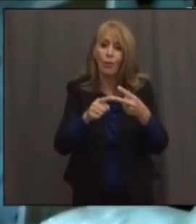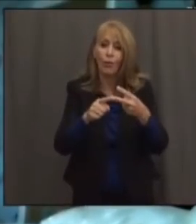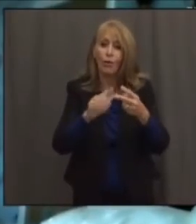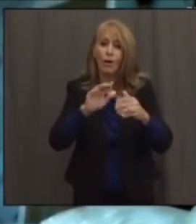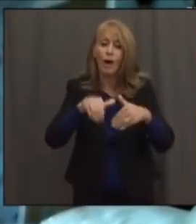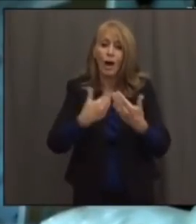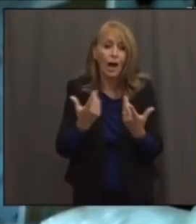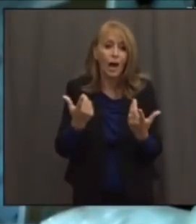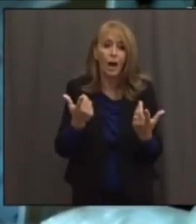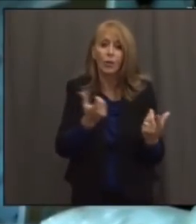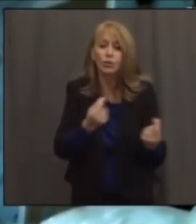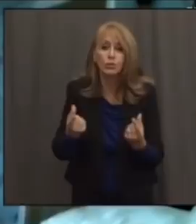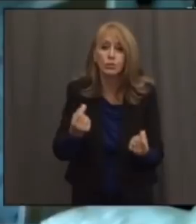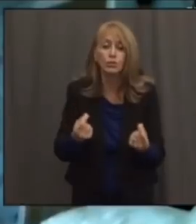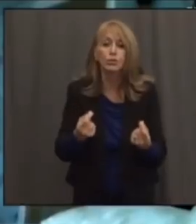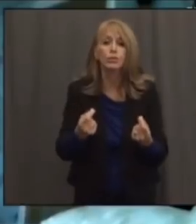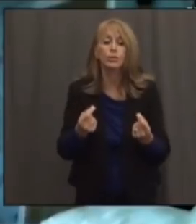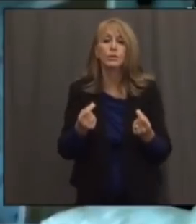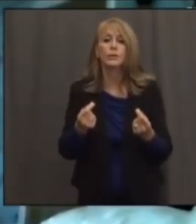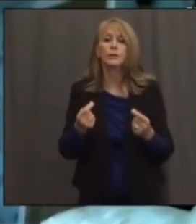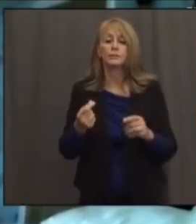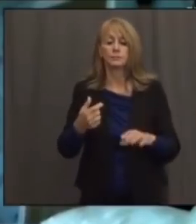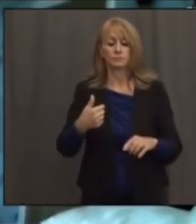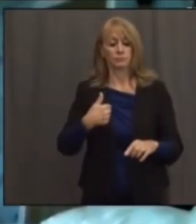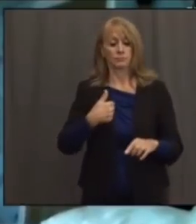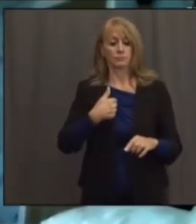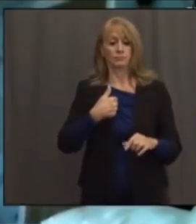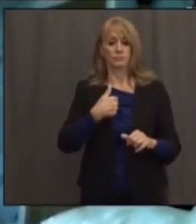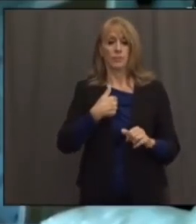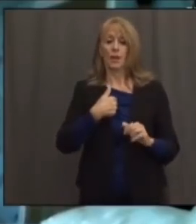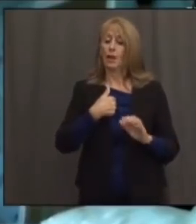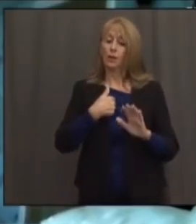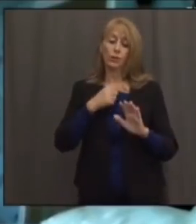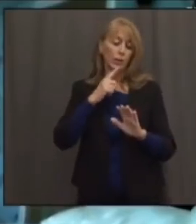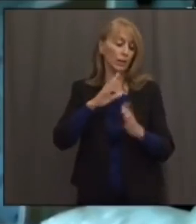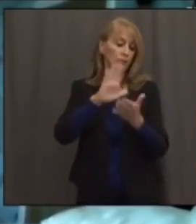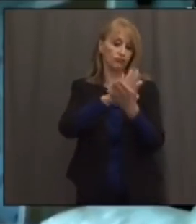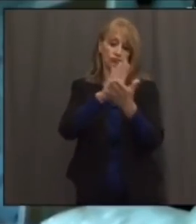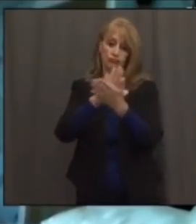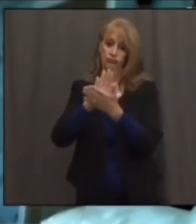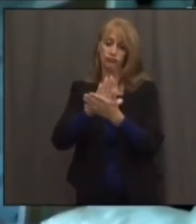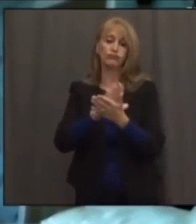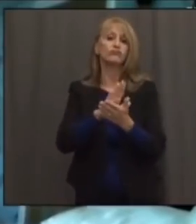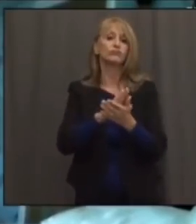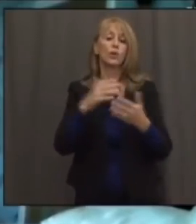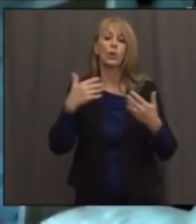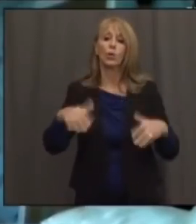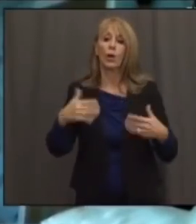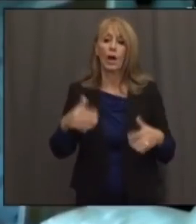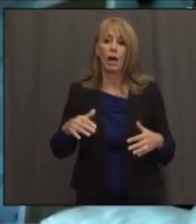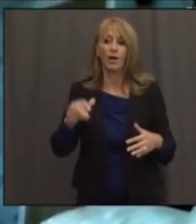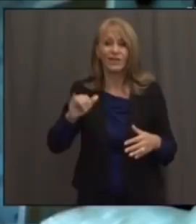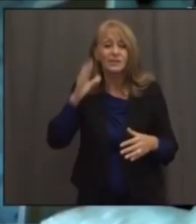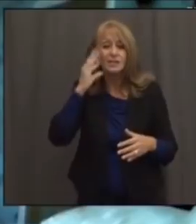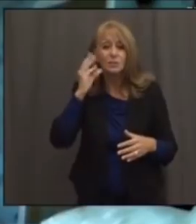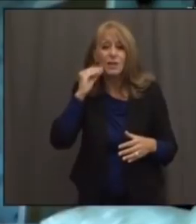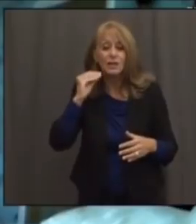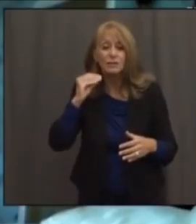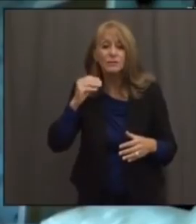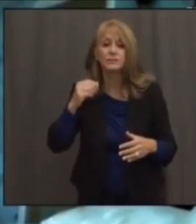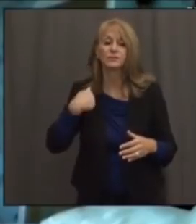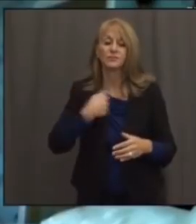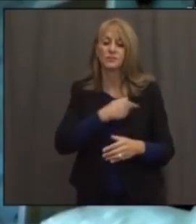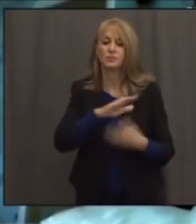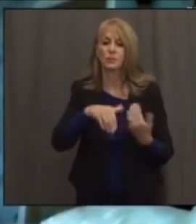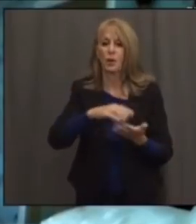that pandemic. And myself, I can't say enough about, I think this has all been a learning experience for all of us